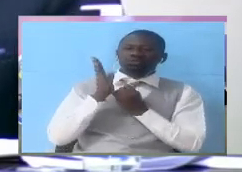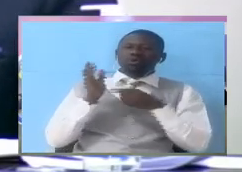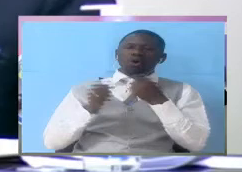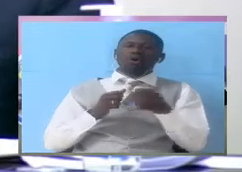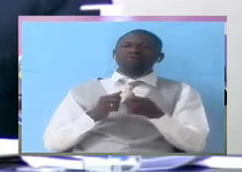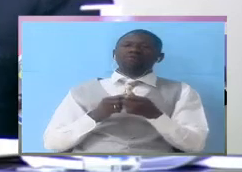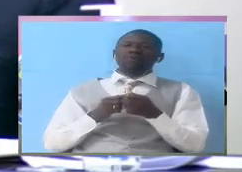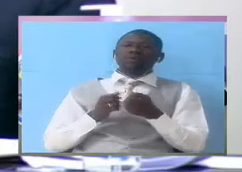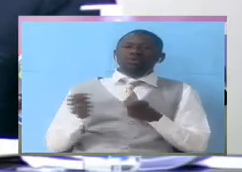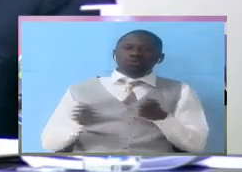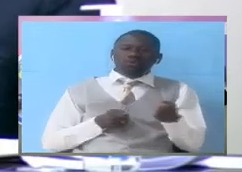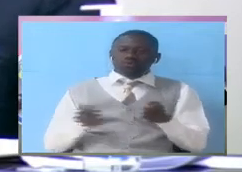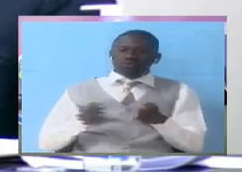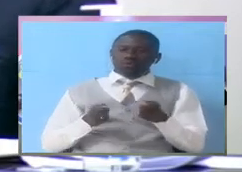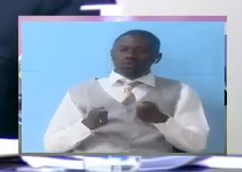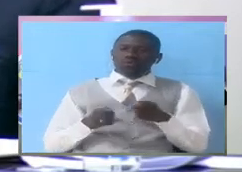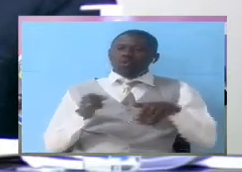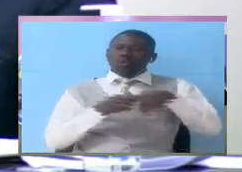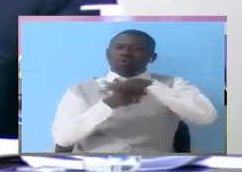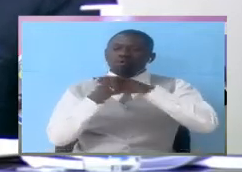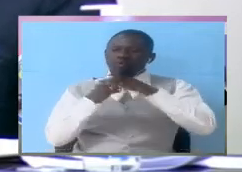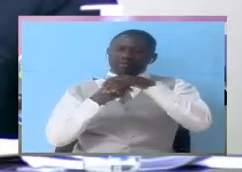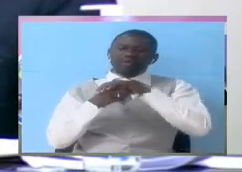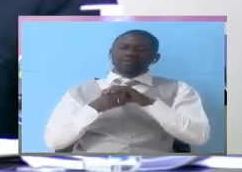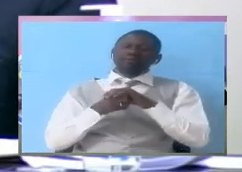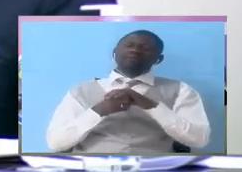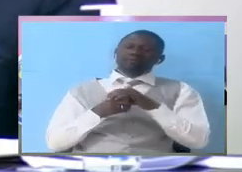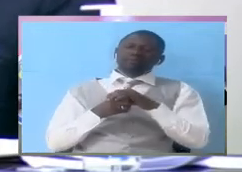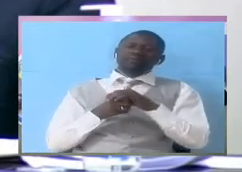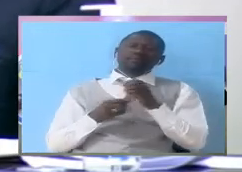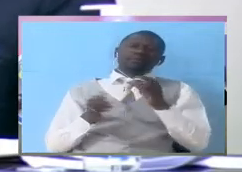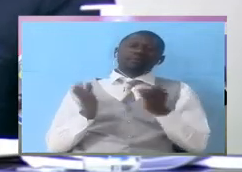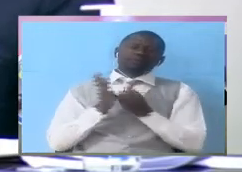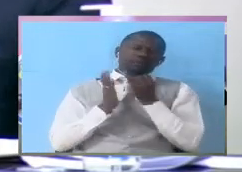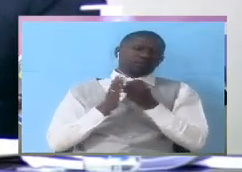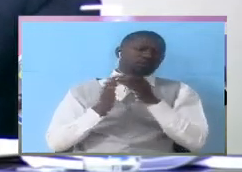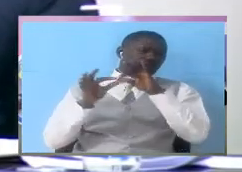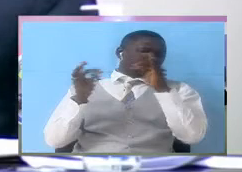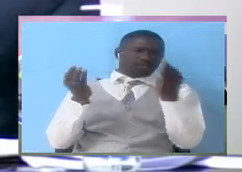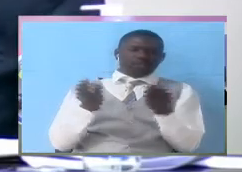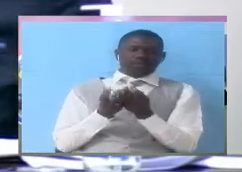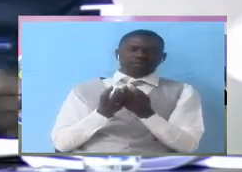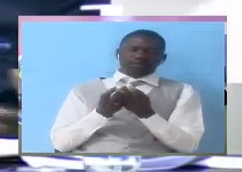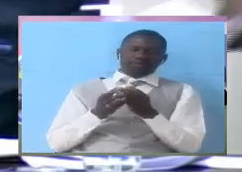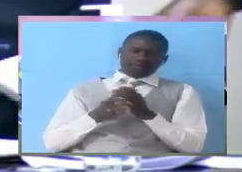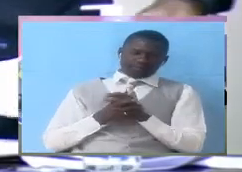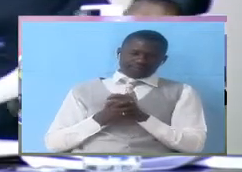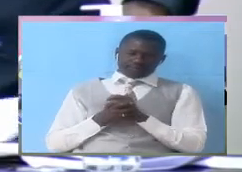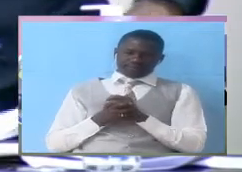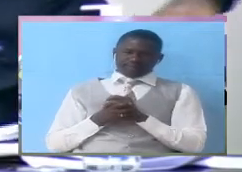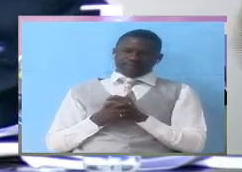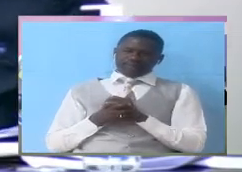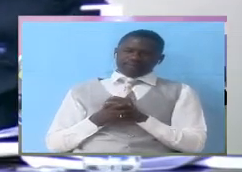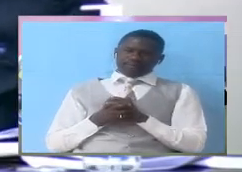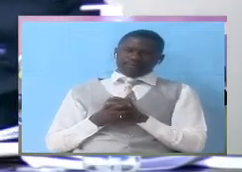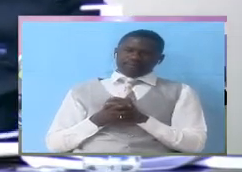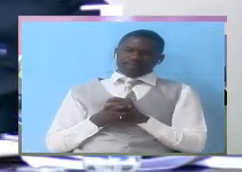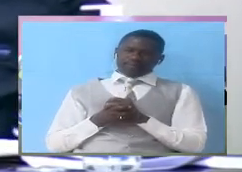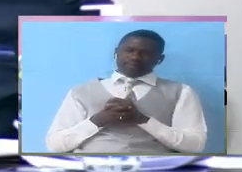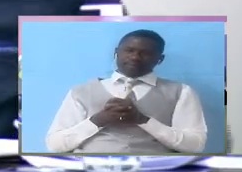Dinañ ñëw ci benen ma yokk ci sax benen muy ñetta moy ki nga xamne mo wara jité lepp lo xamne modi dox ci panel